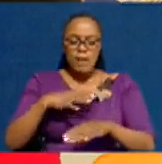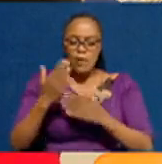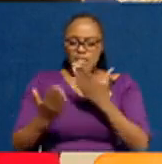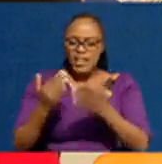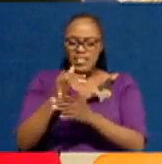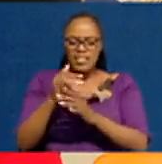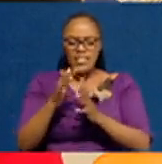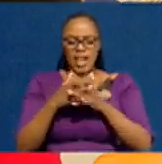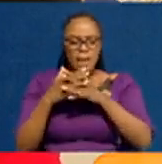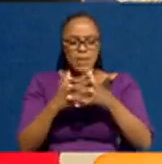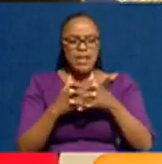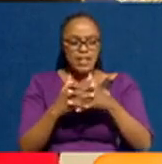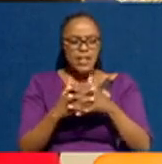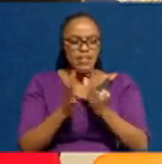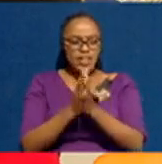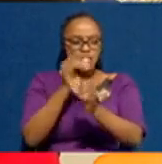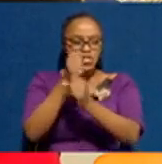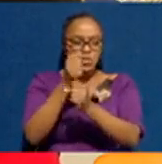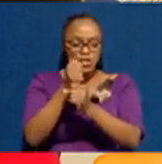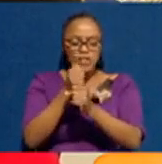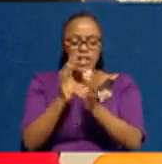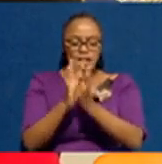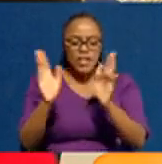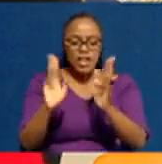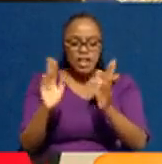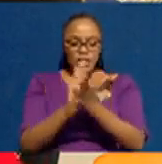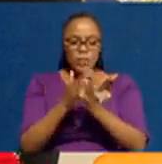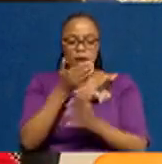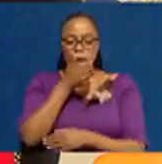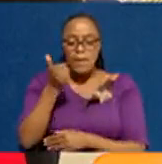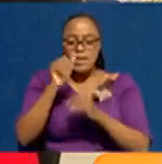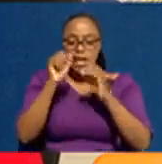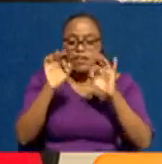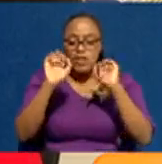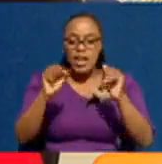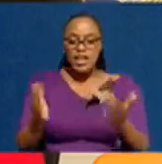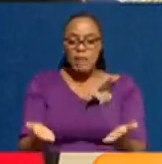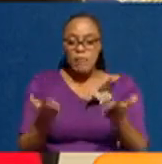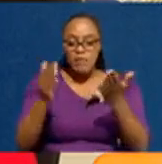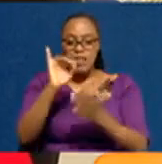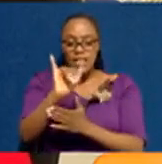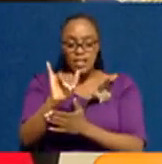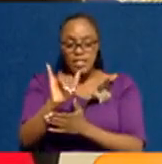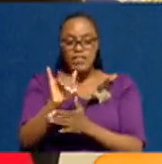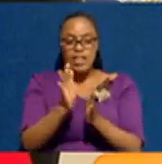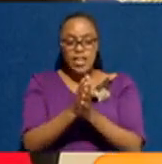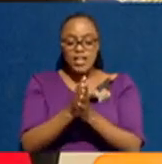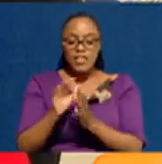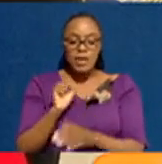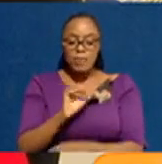US? It's because, you know, when you go there, your outcomes are likely to be better. So if we can improve, and that is equipment and